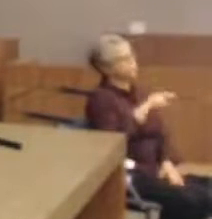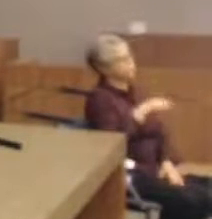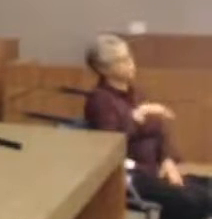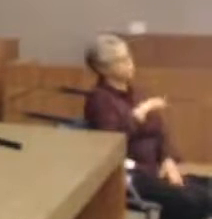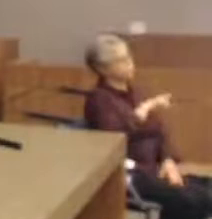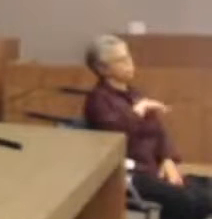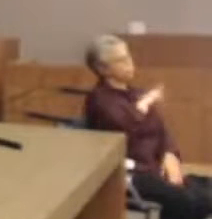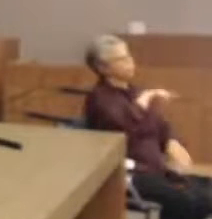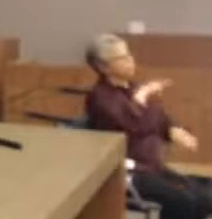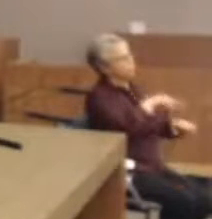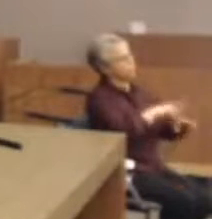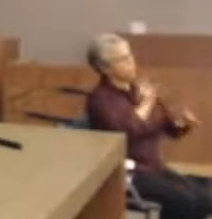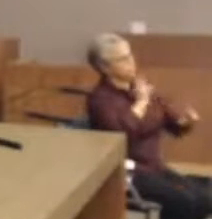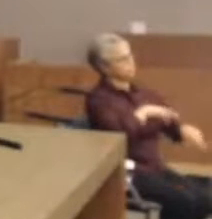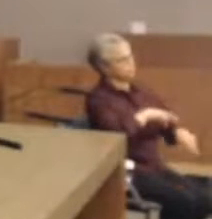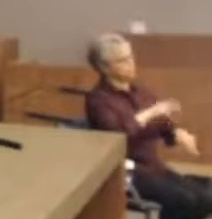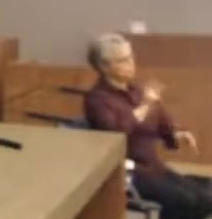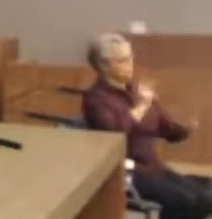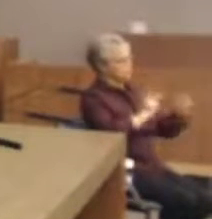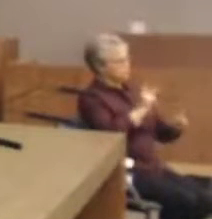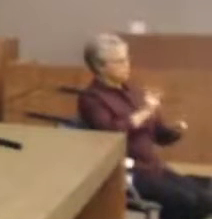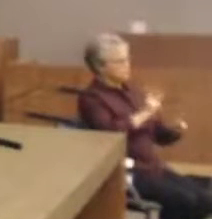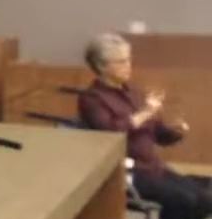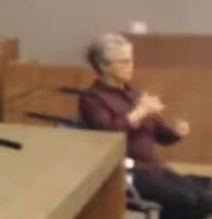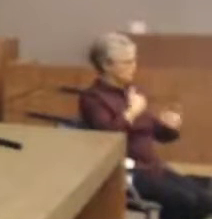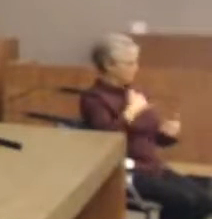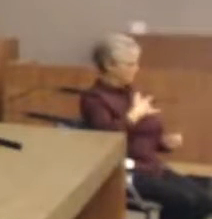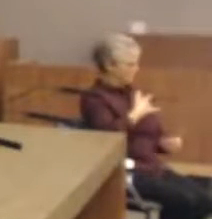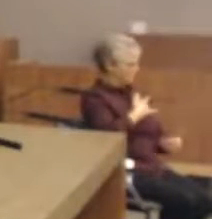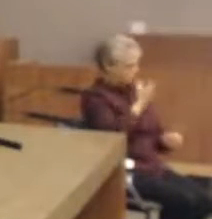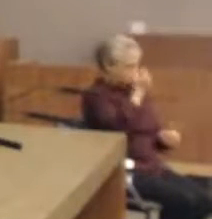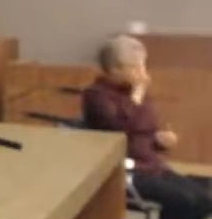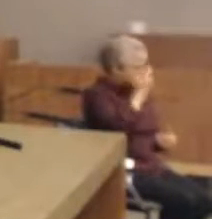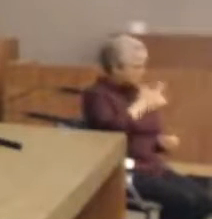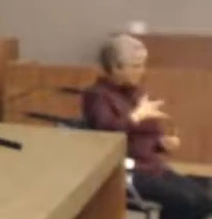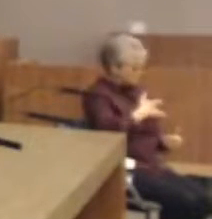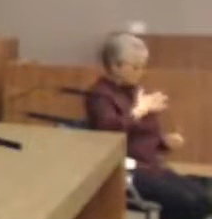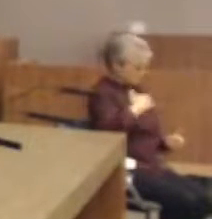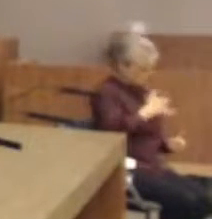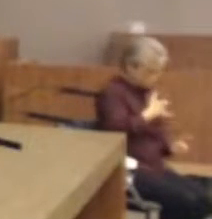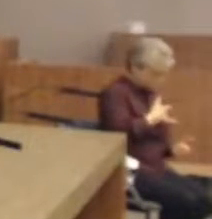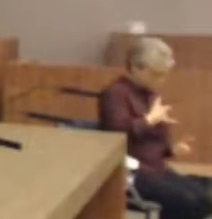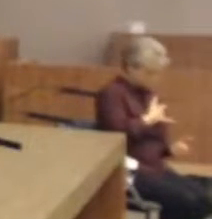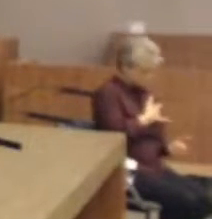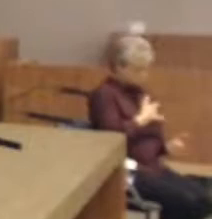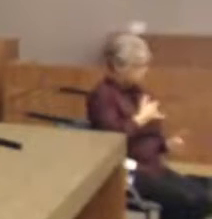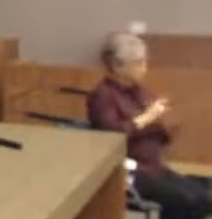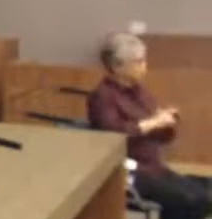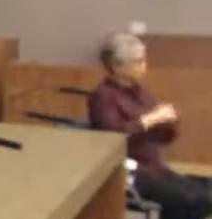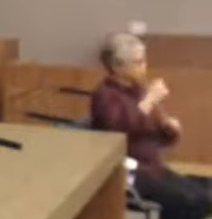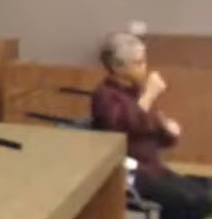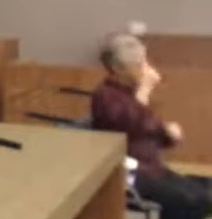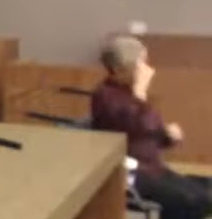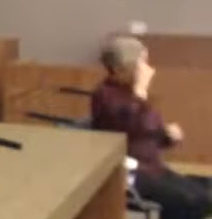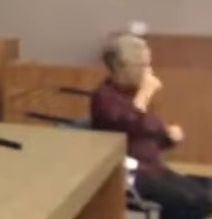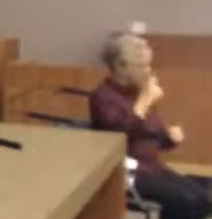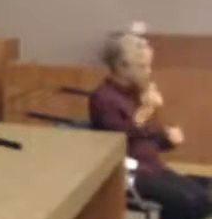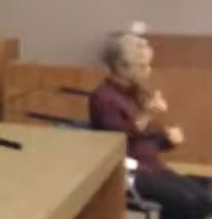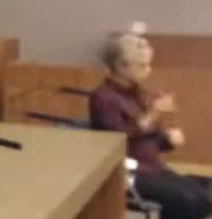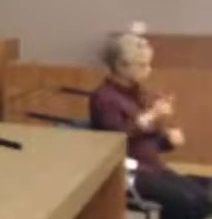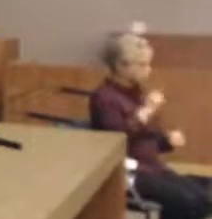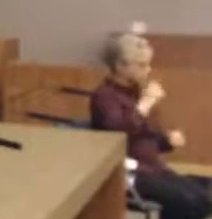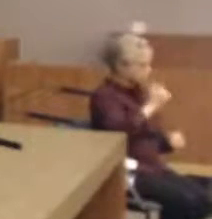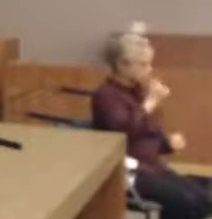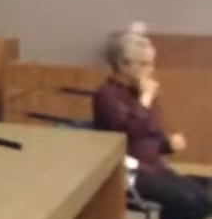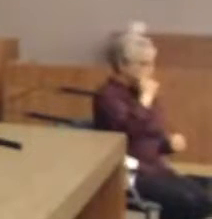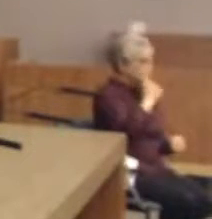thoughts that they don't understand. And so then they start to feel like something is really wrong. And you would think with this brain over here,